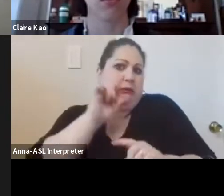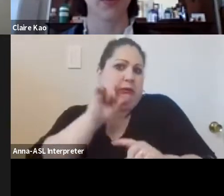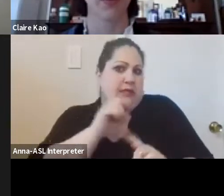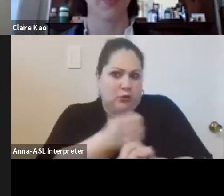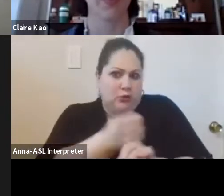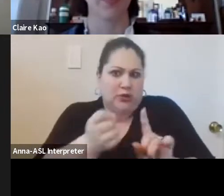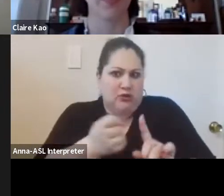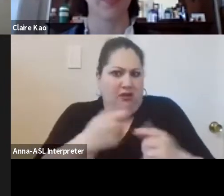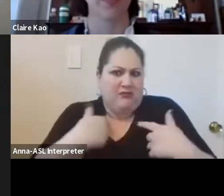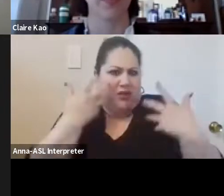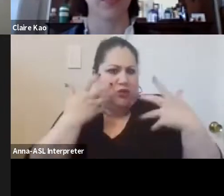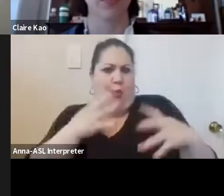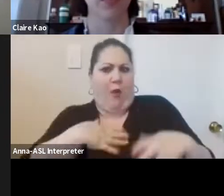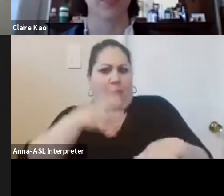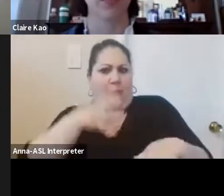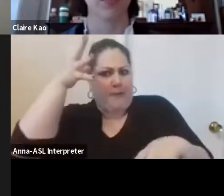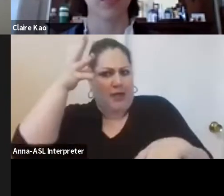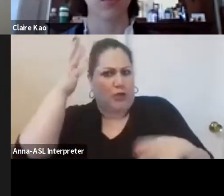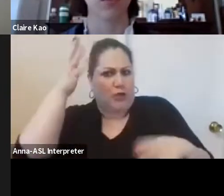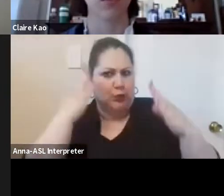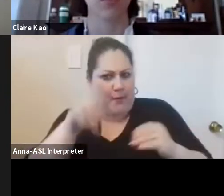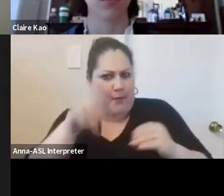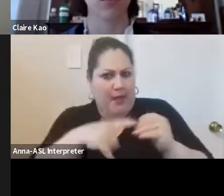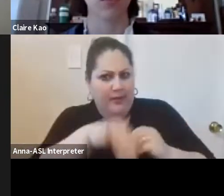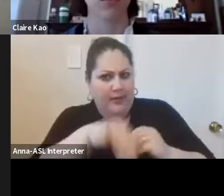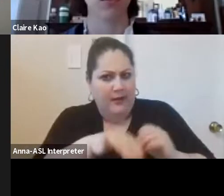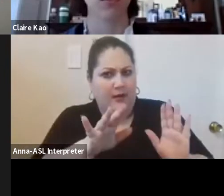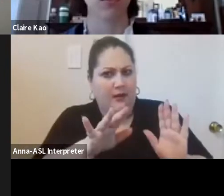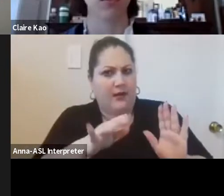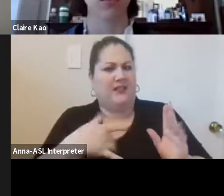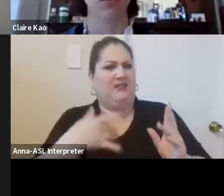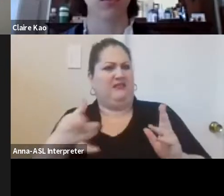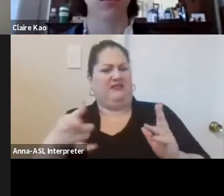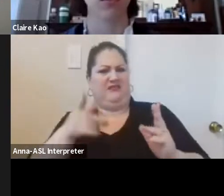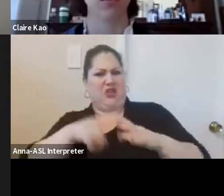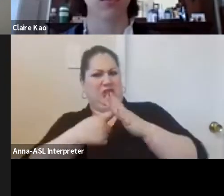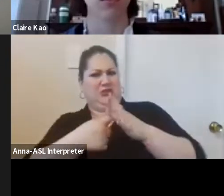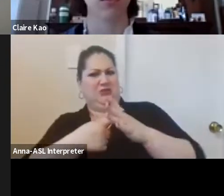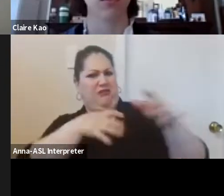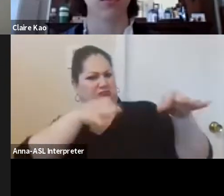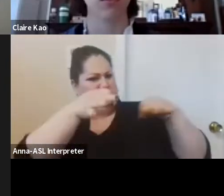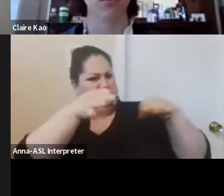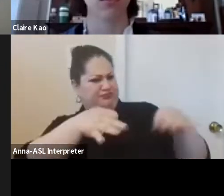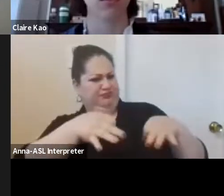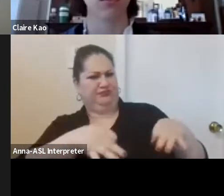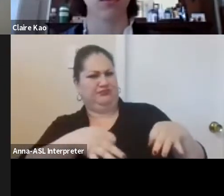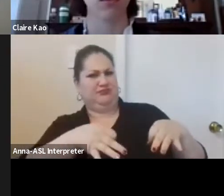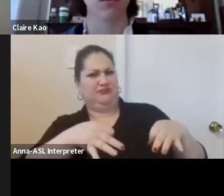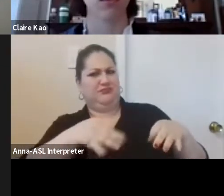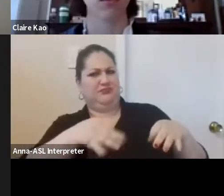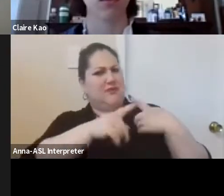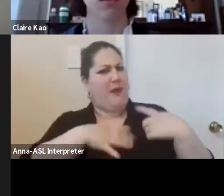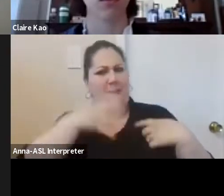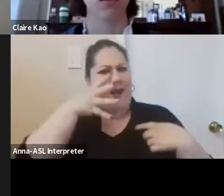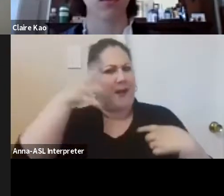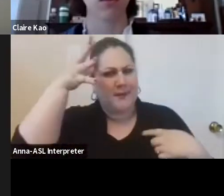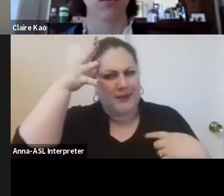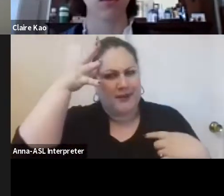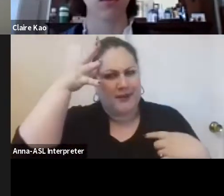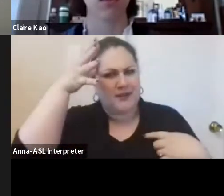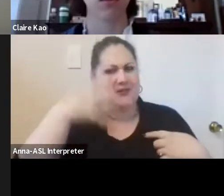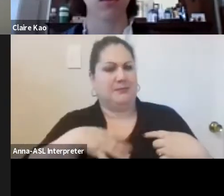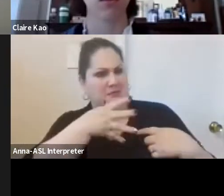started telling my mom the details, and my dad was there as well, I remember in my heart, I began